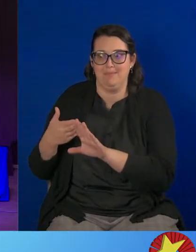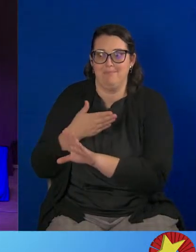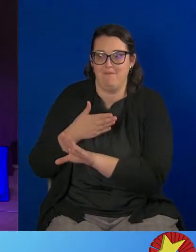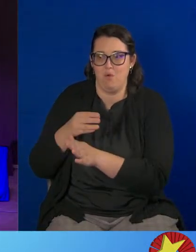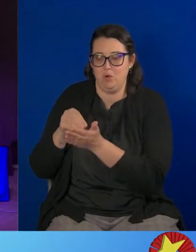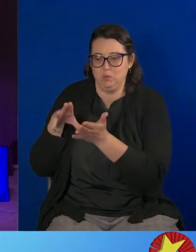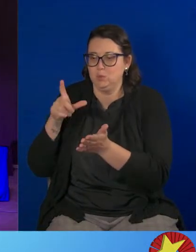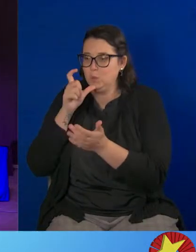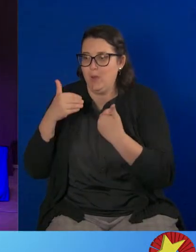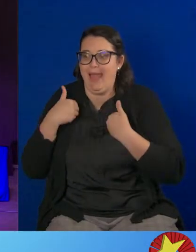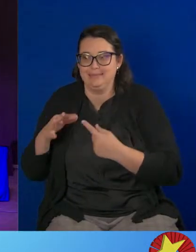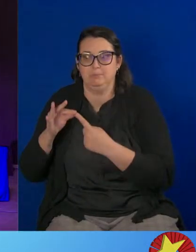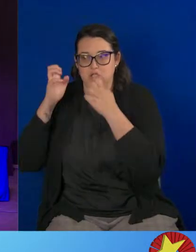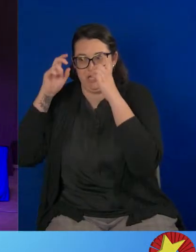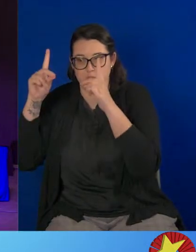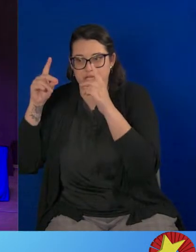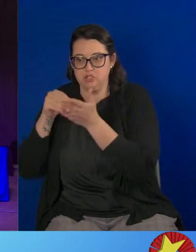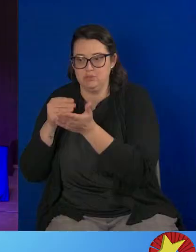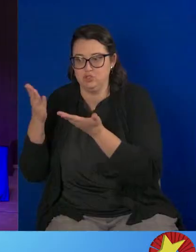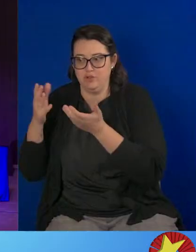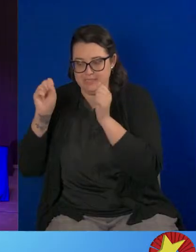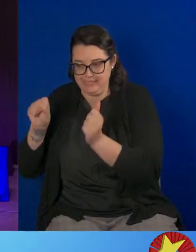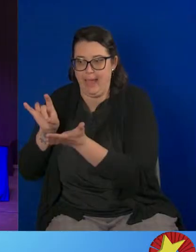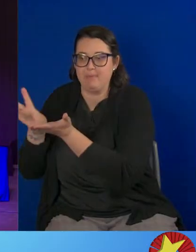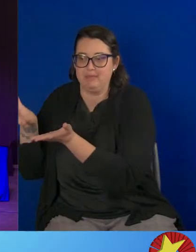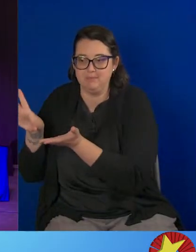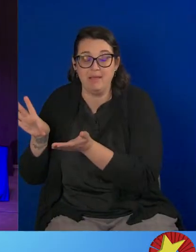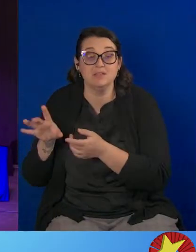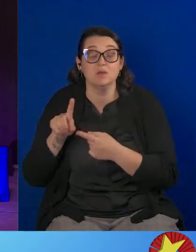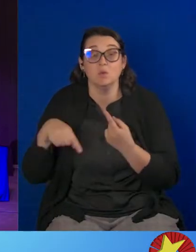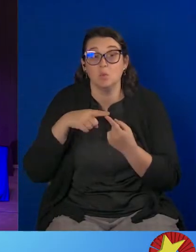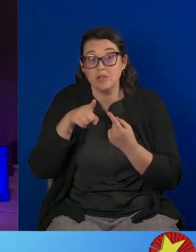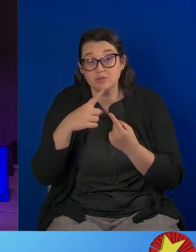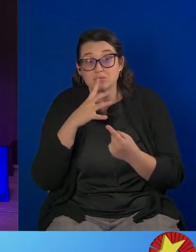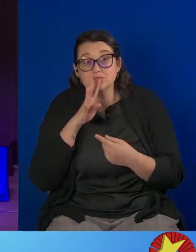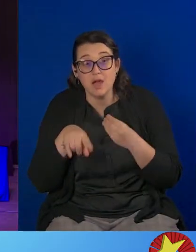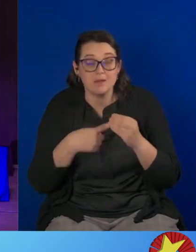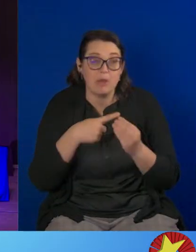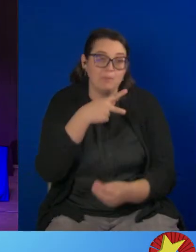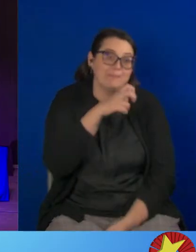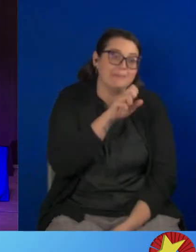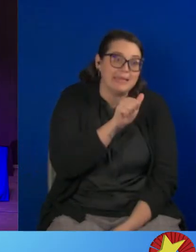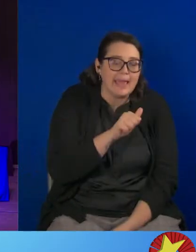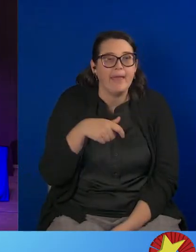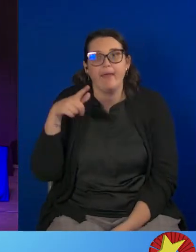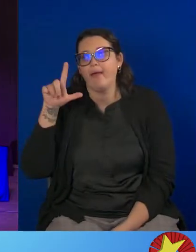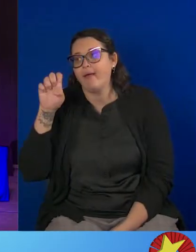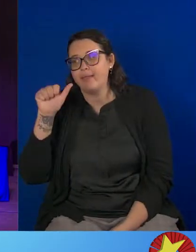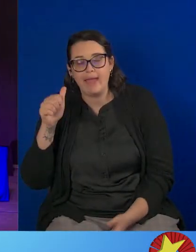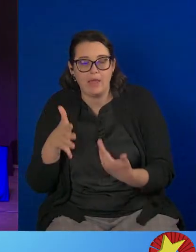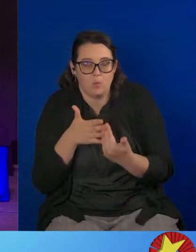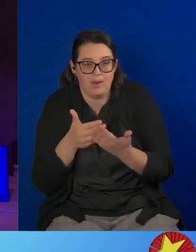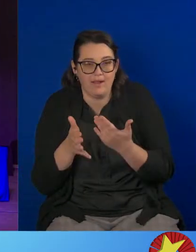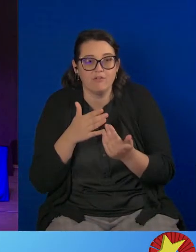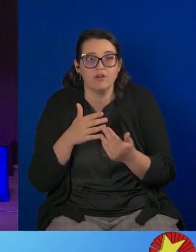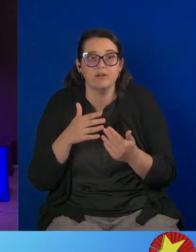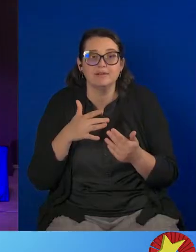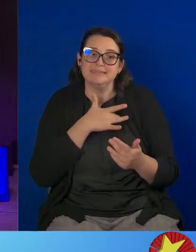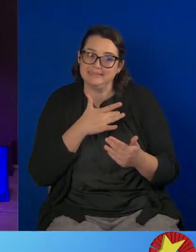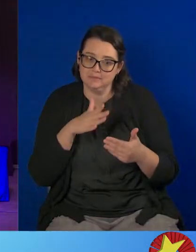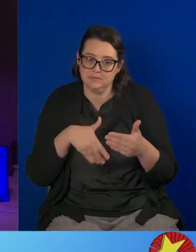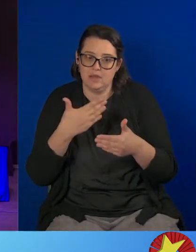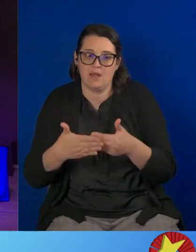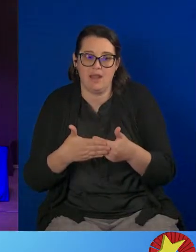be expelled. And when we're talking about an LEA or a PEA or whichever the designation is, the next step is usually an interim